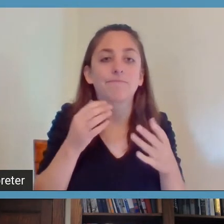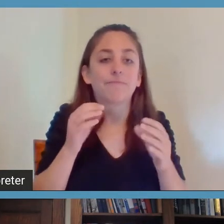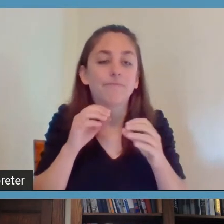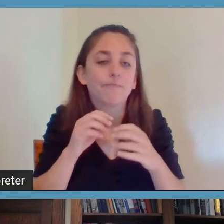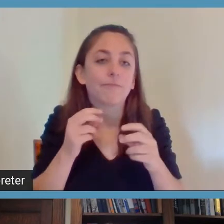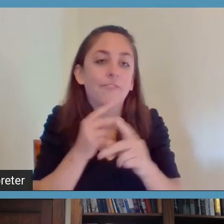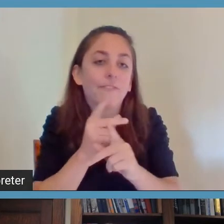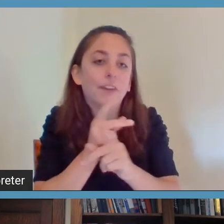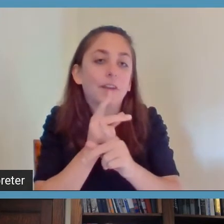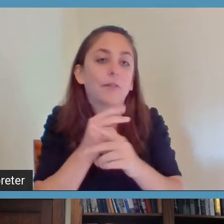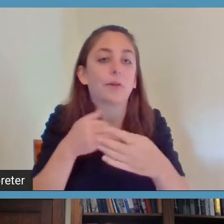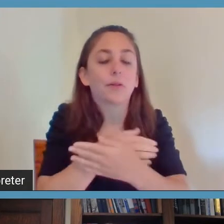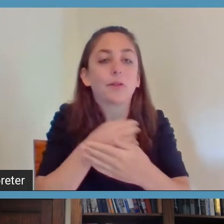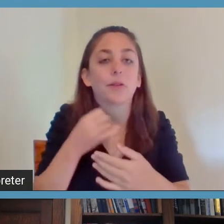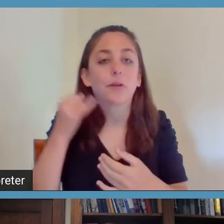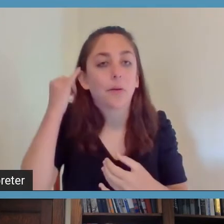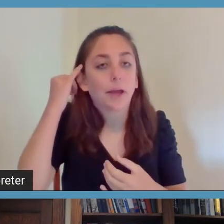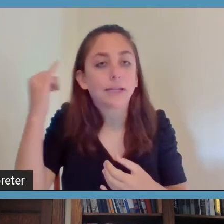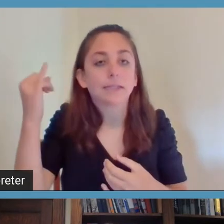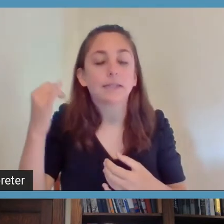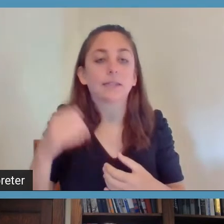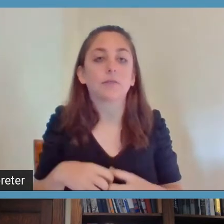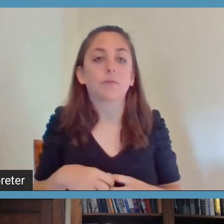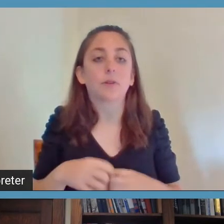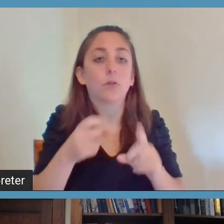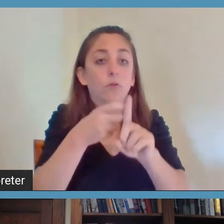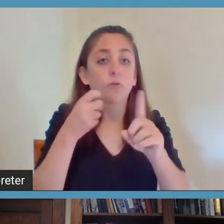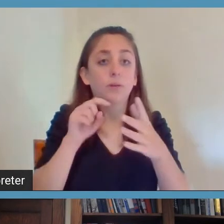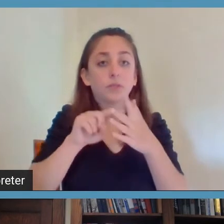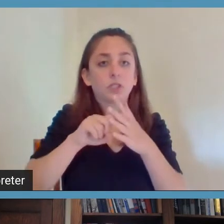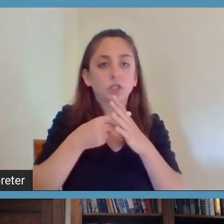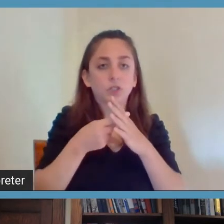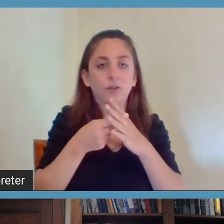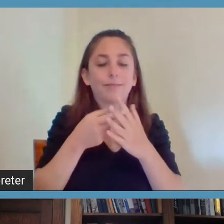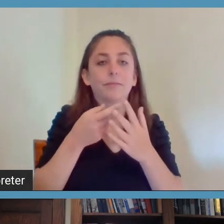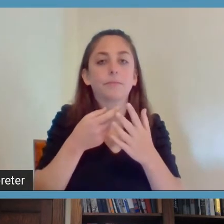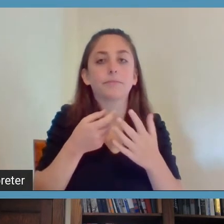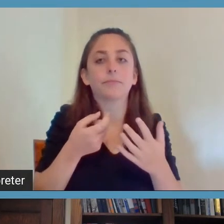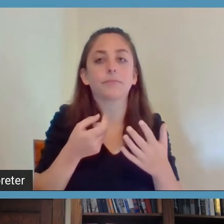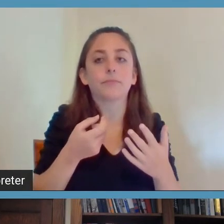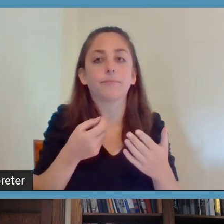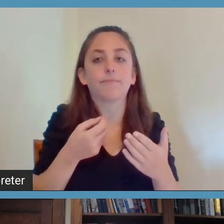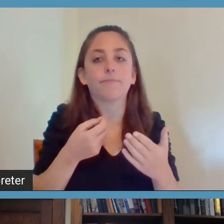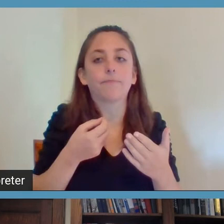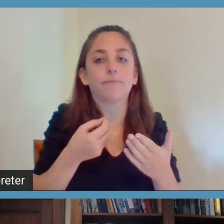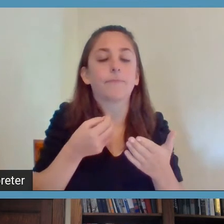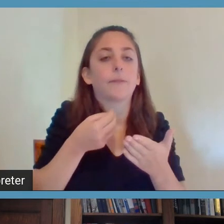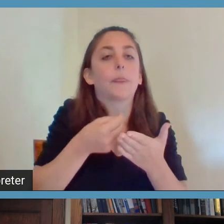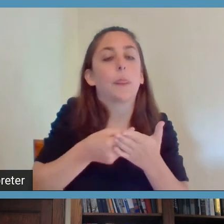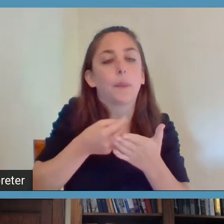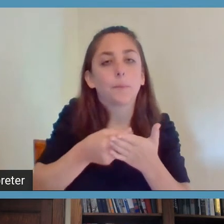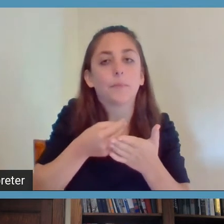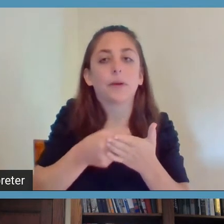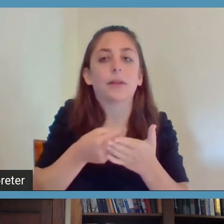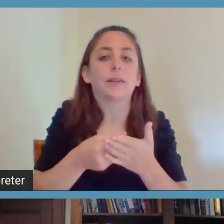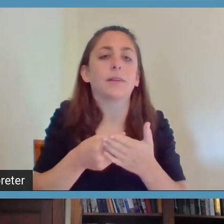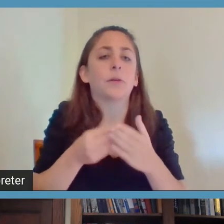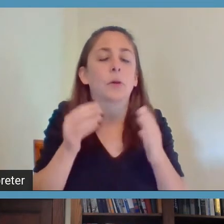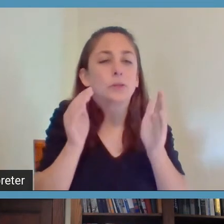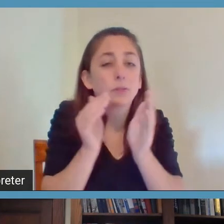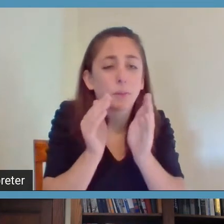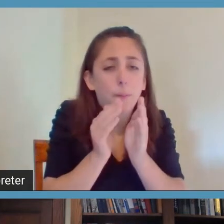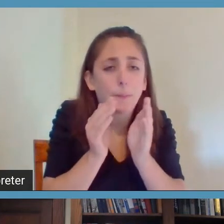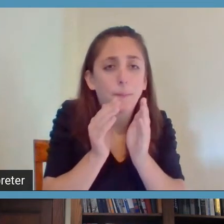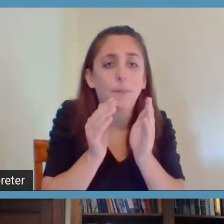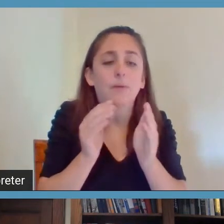presentation. But it was from the beginning, we had buy-in right along the road, and we're so small